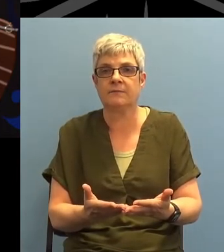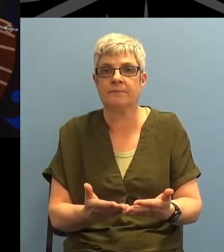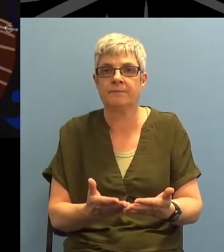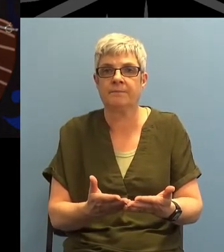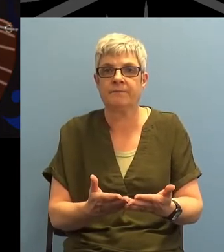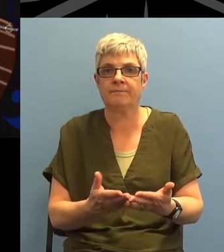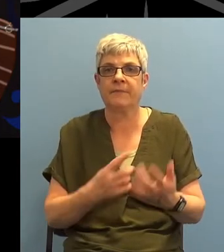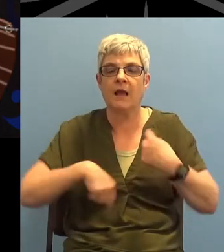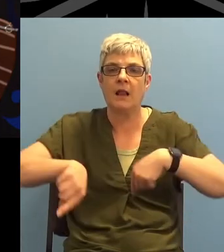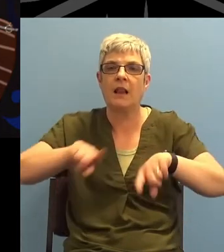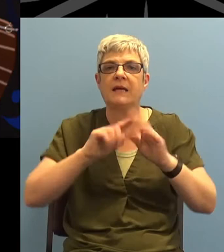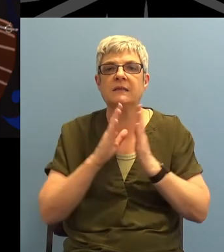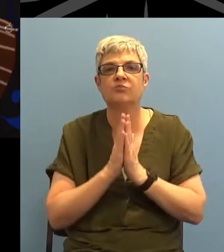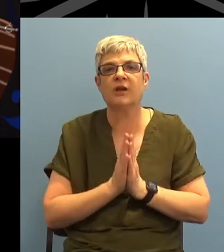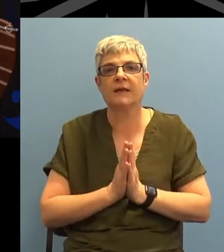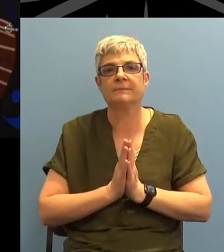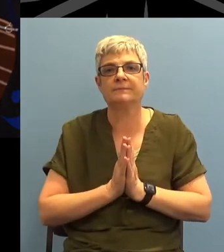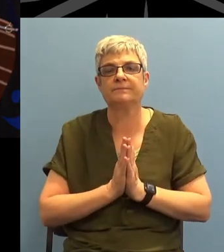Let us pray.